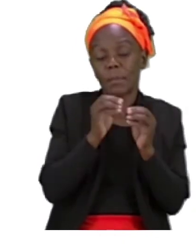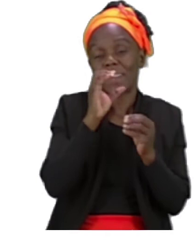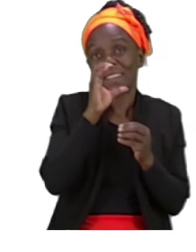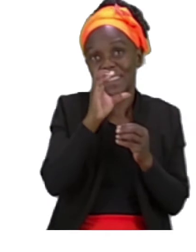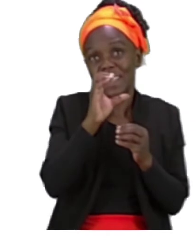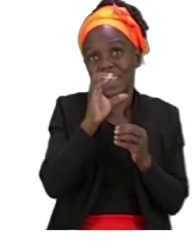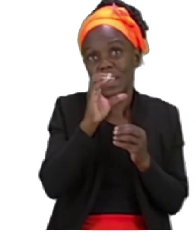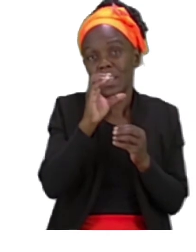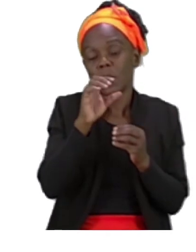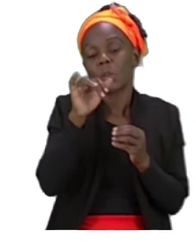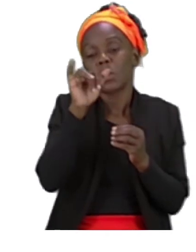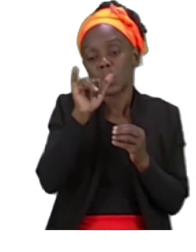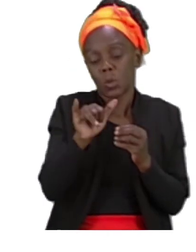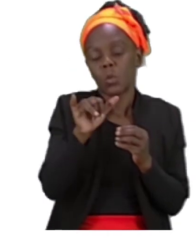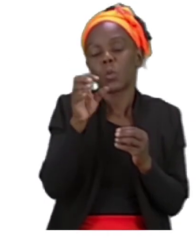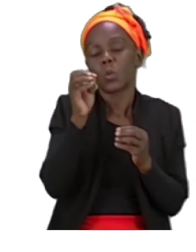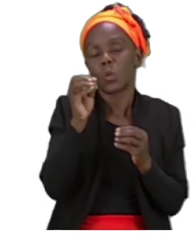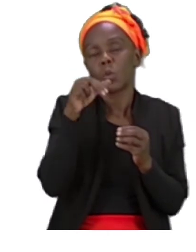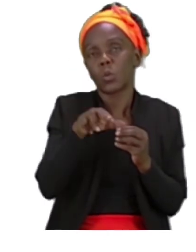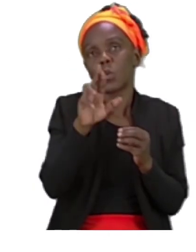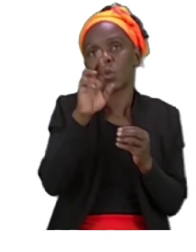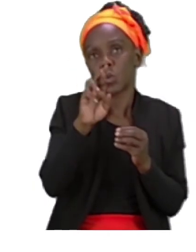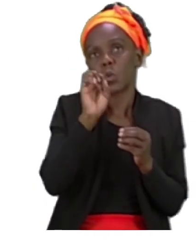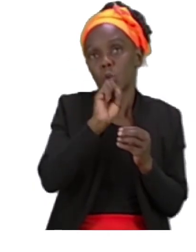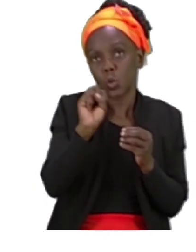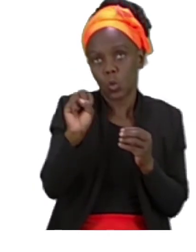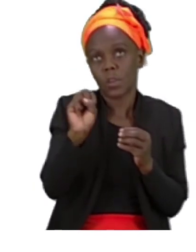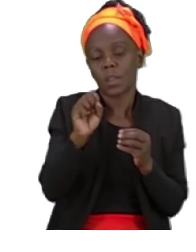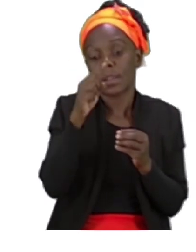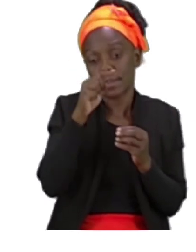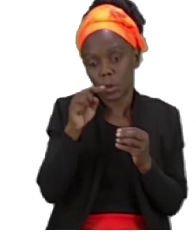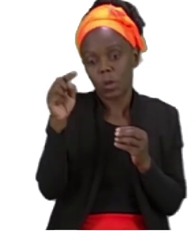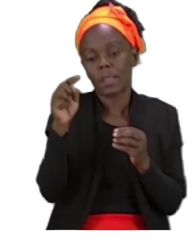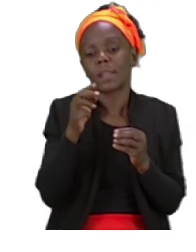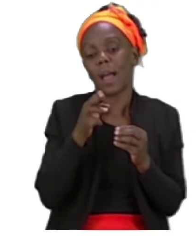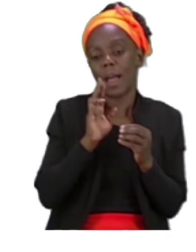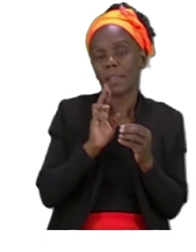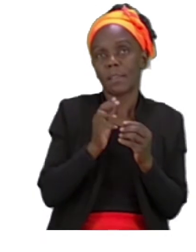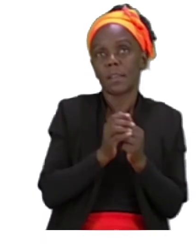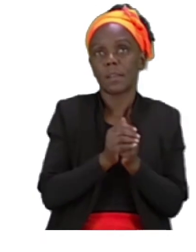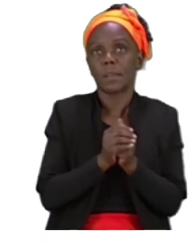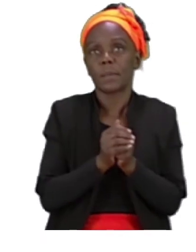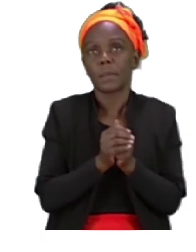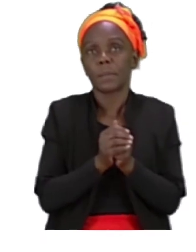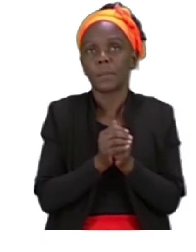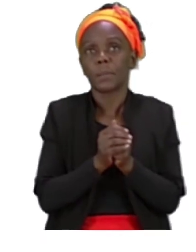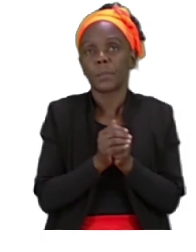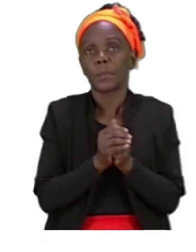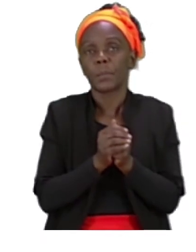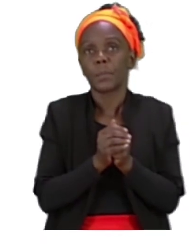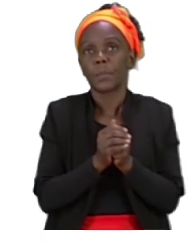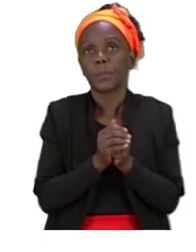choose C, which says yours. So, let us now